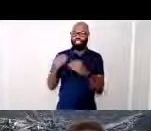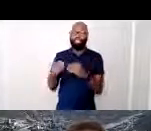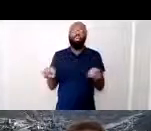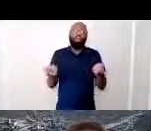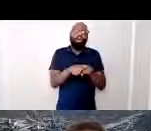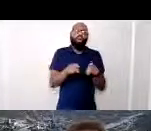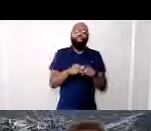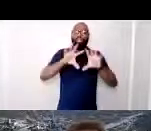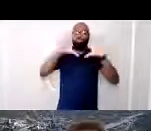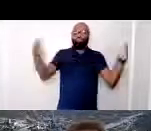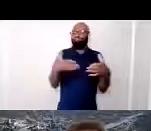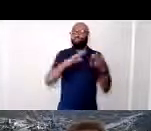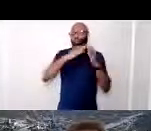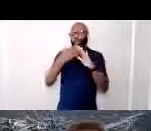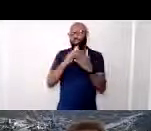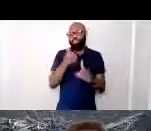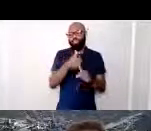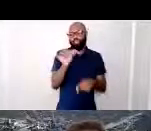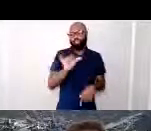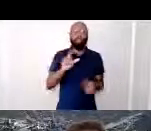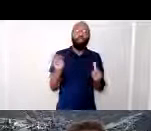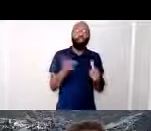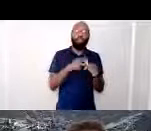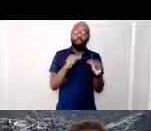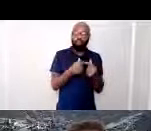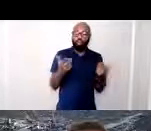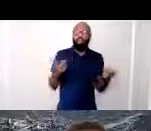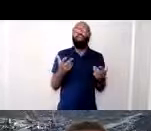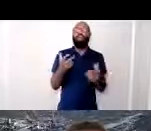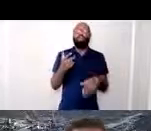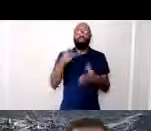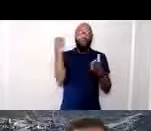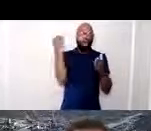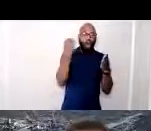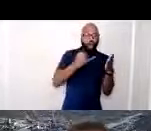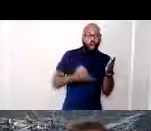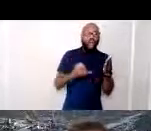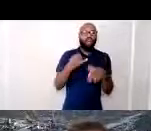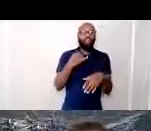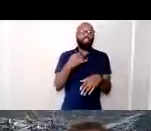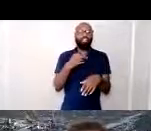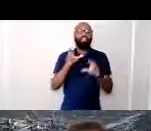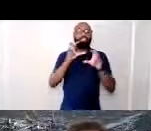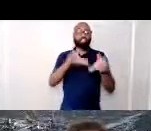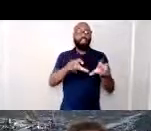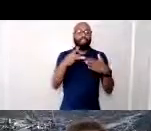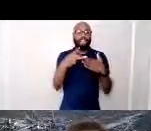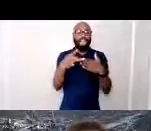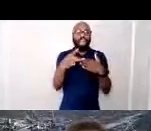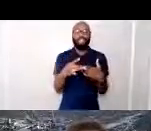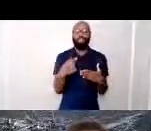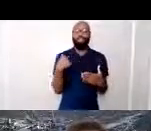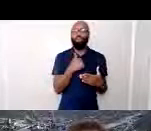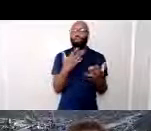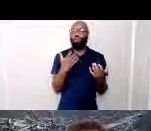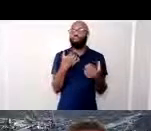community. So the first group will be the Art Investment Guidance. We want you to self-select a group